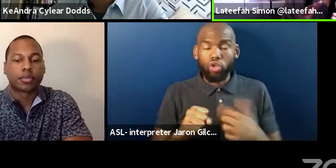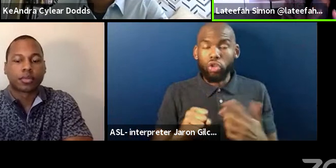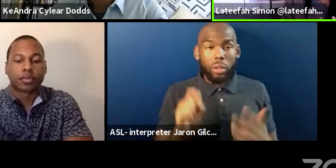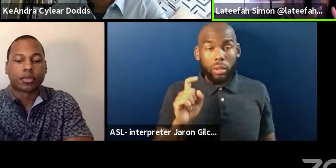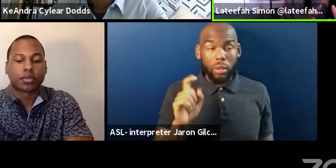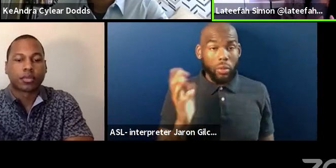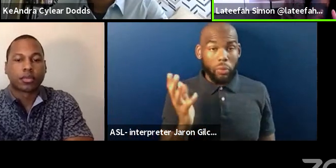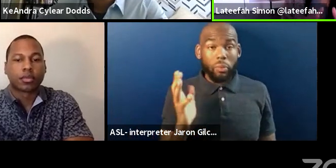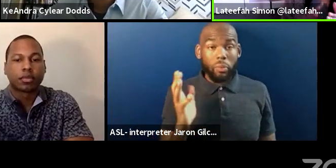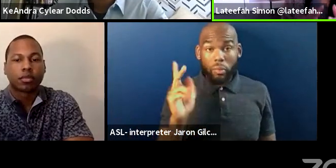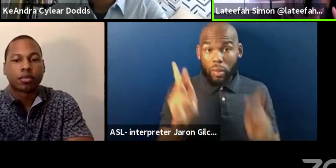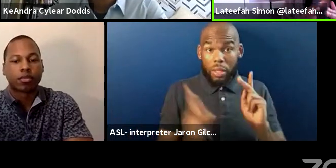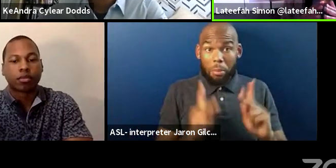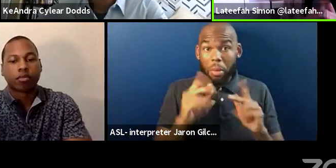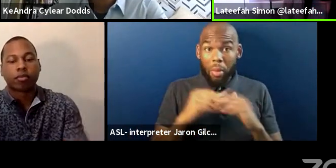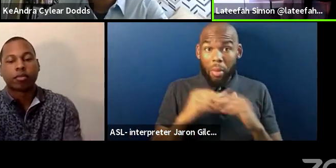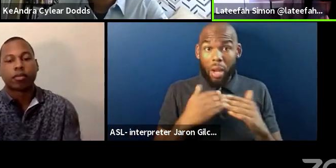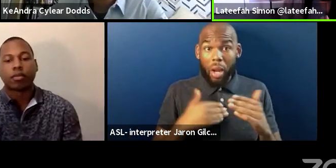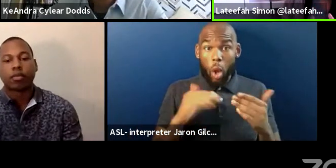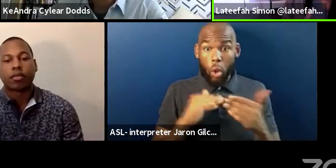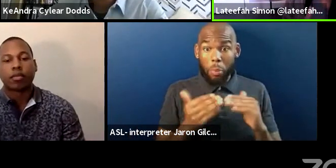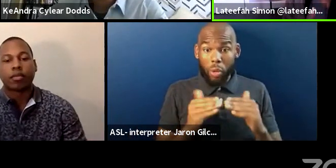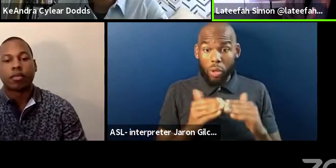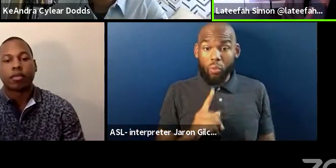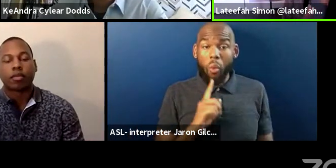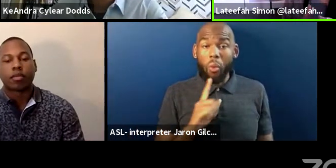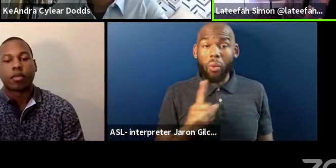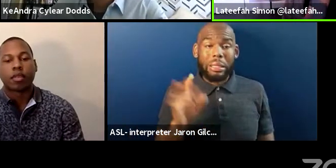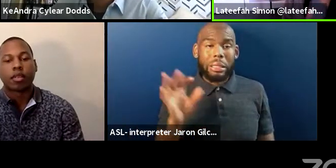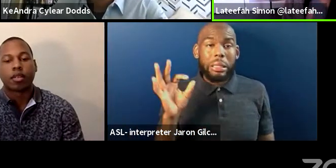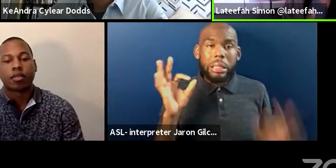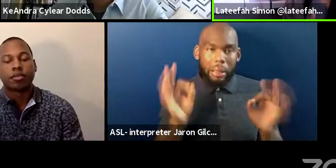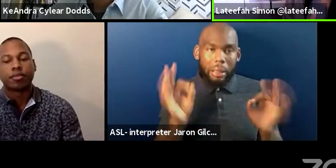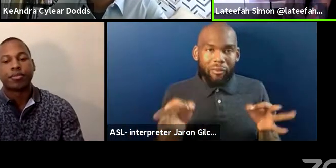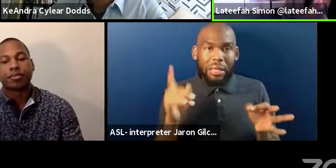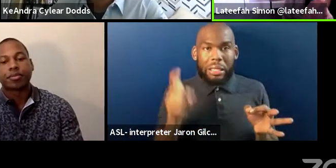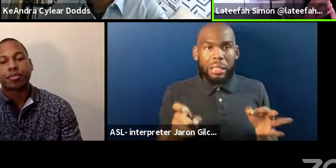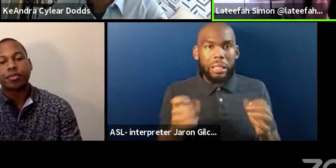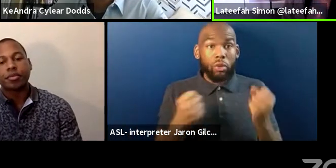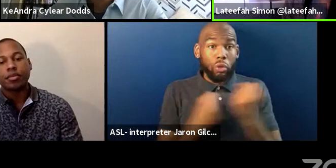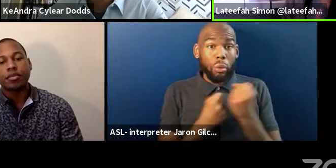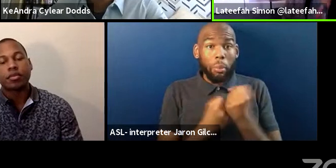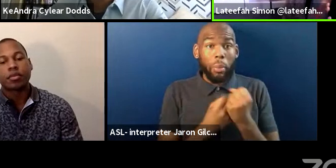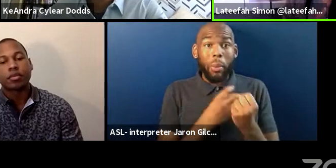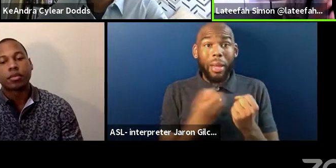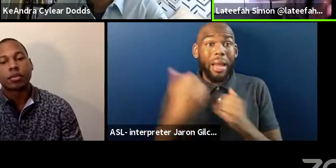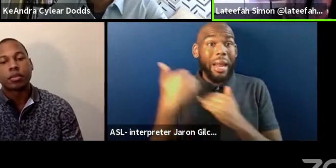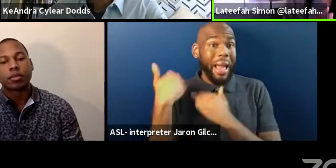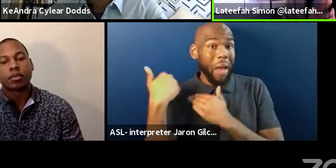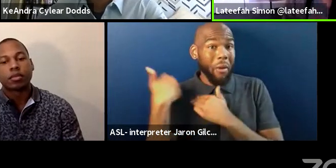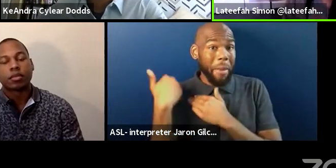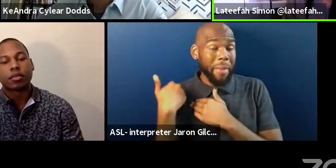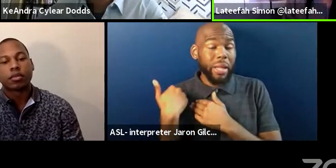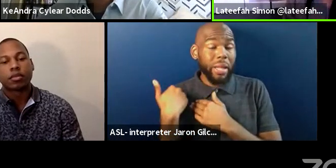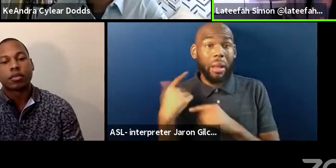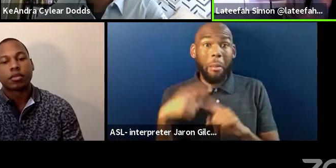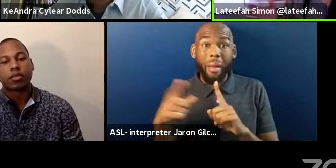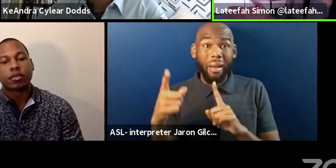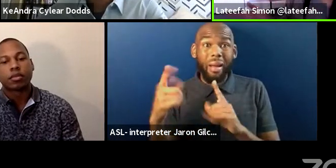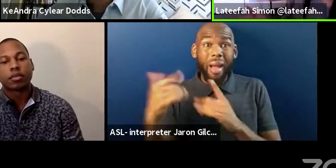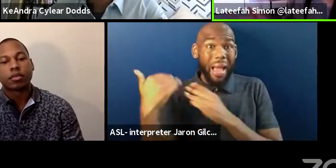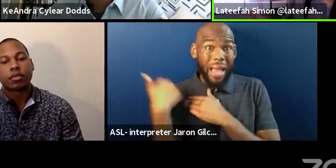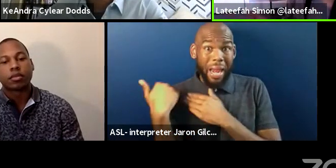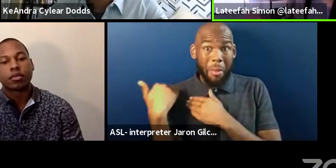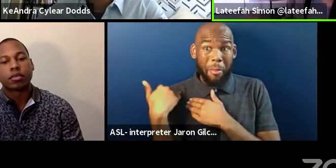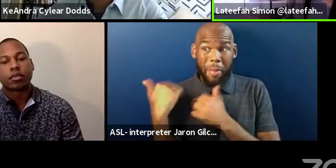that folks in our communities are definitely in need of support and accountability, but that accountability structure as it exists,